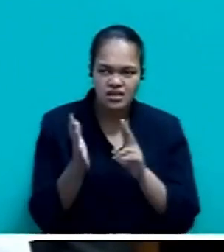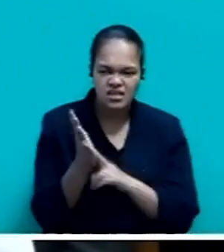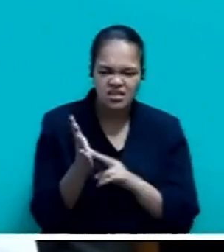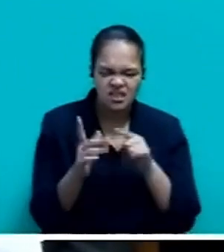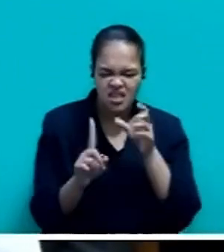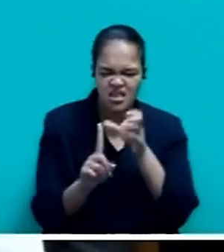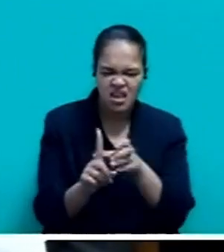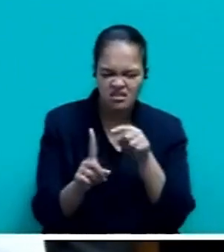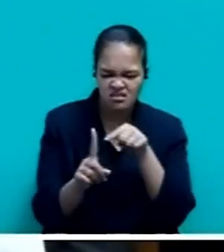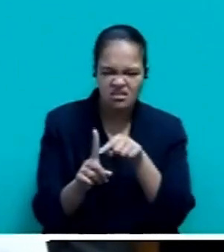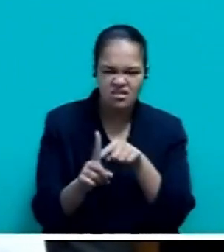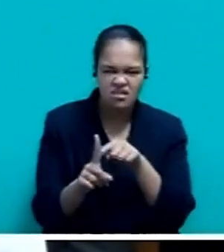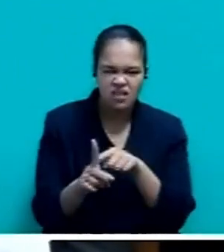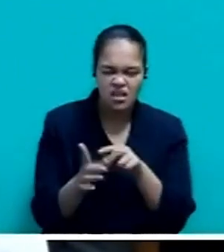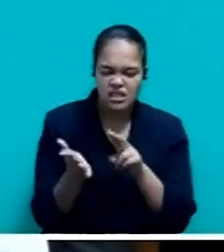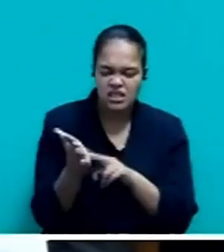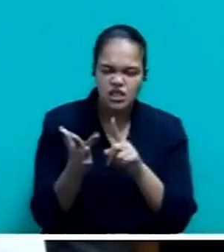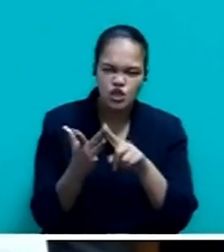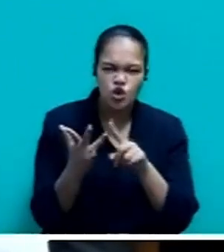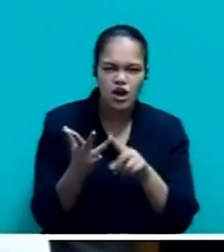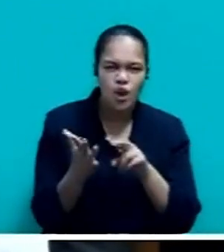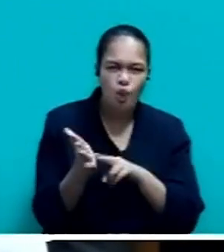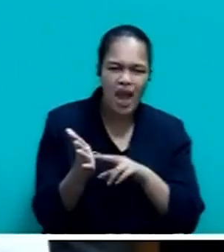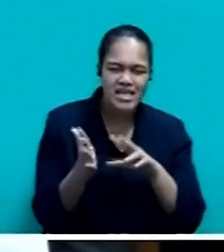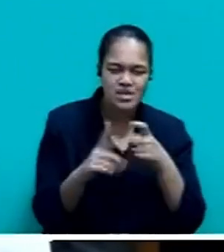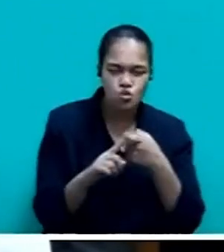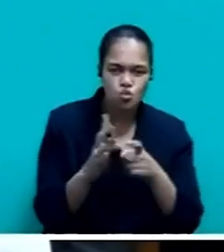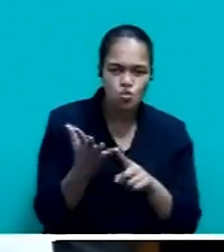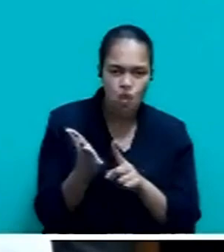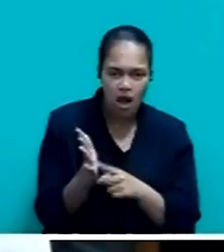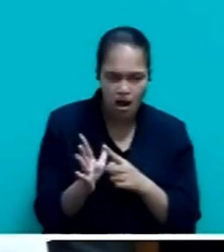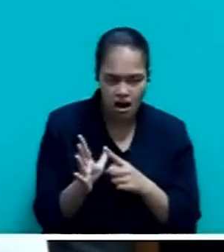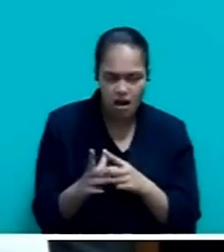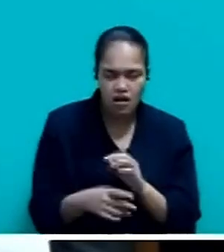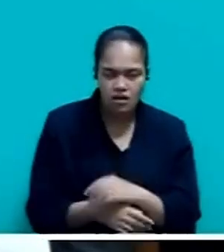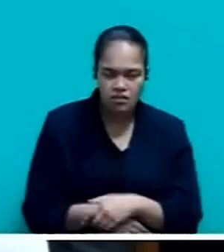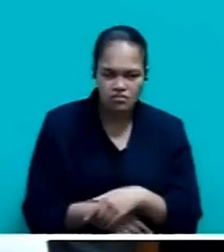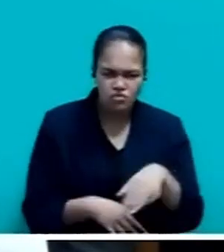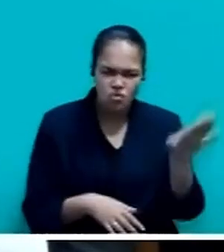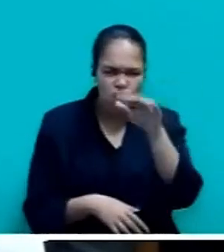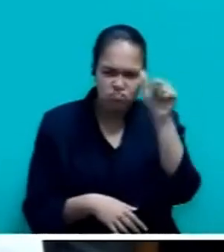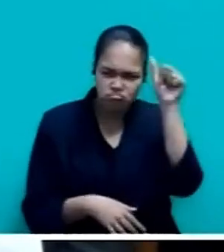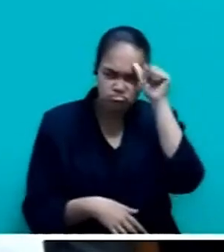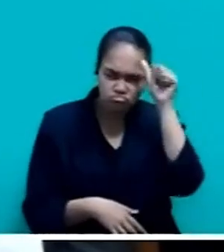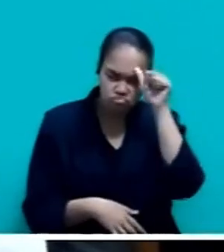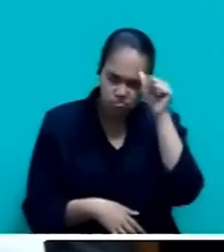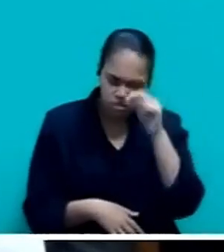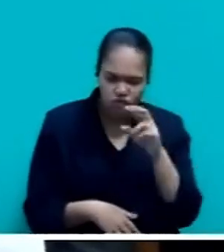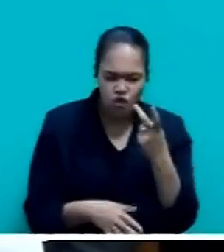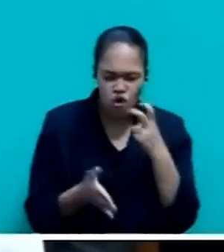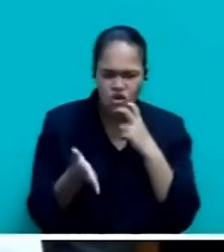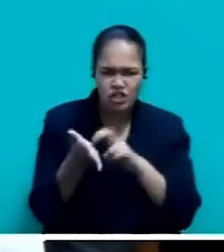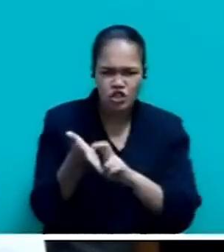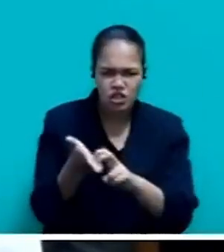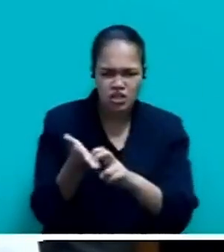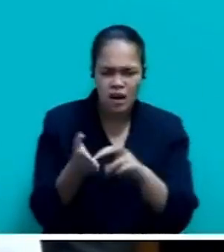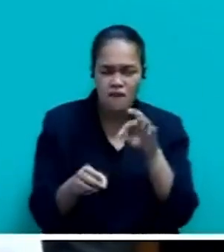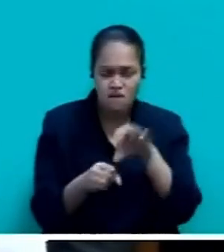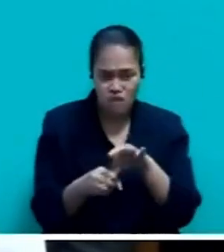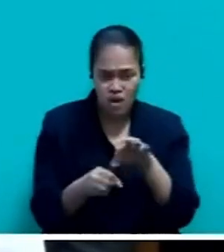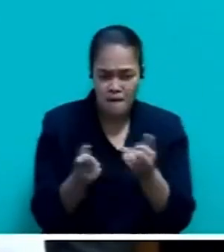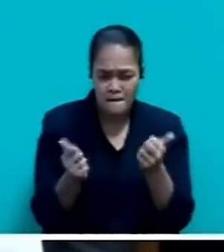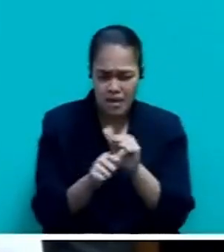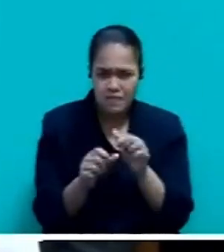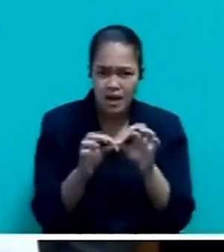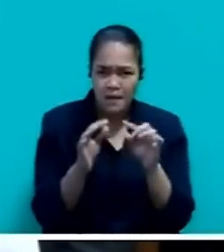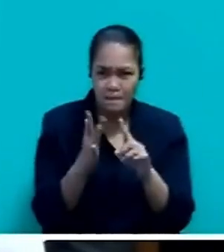known. And this is to change what was provided for in the Registration of Voters Amendment Bill.